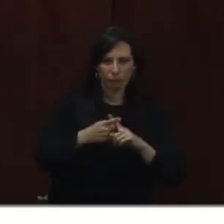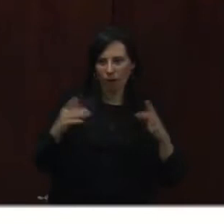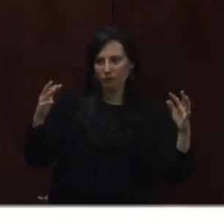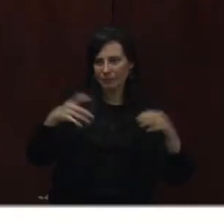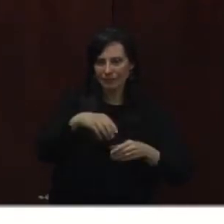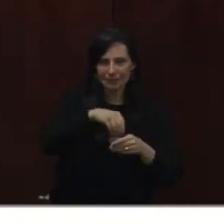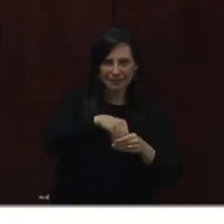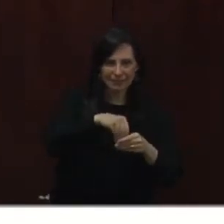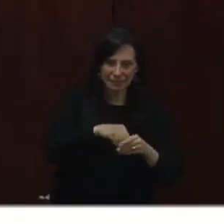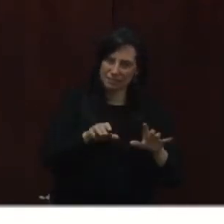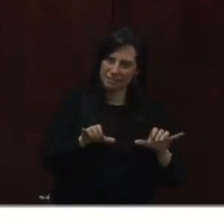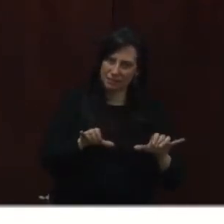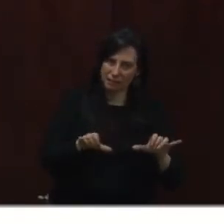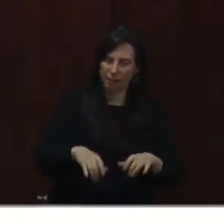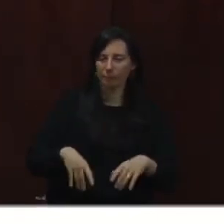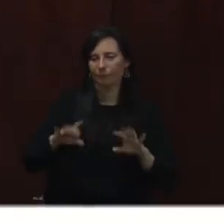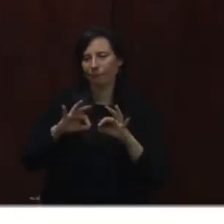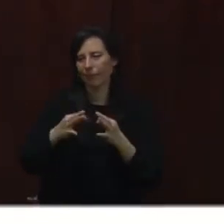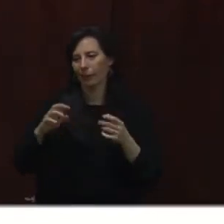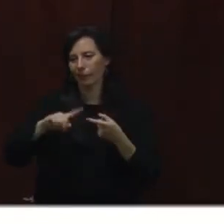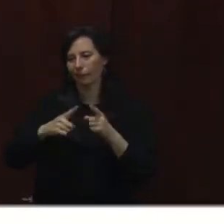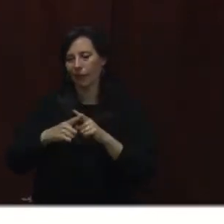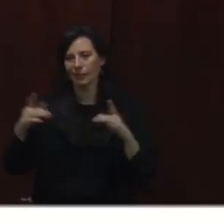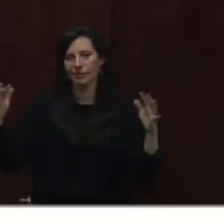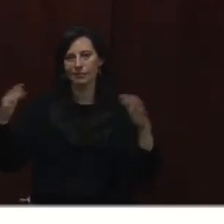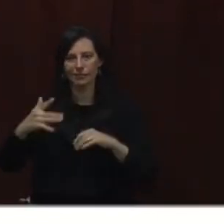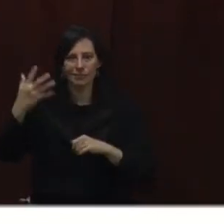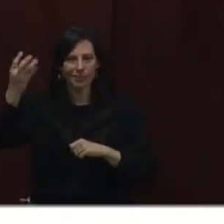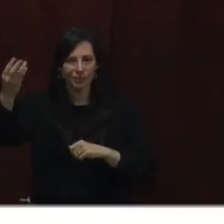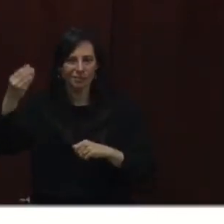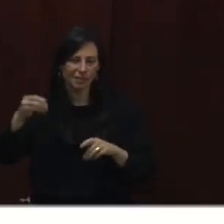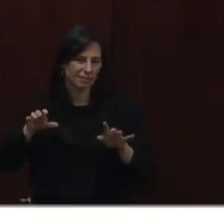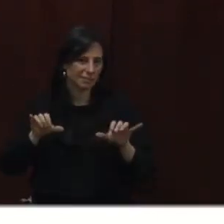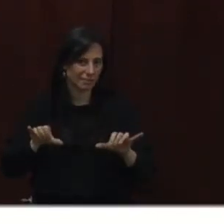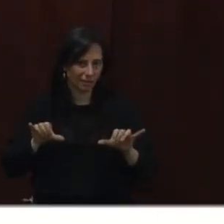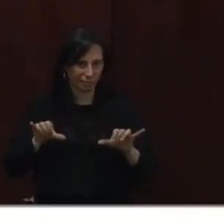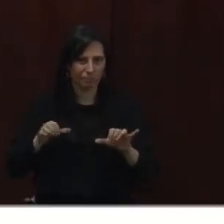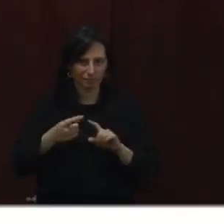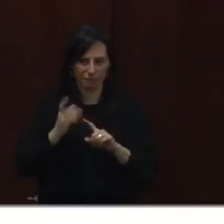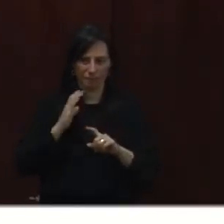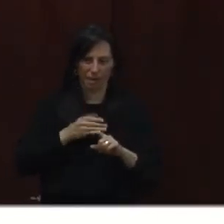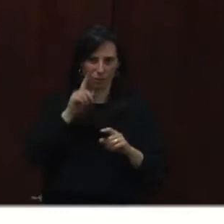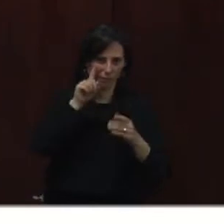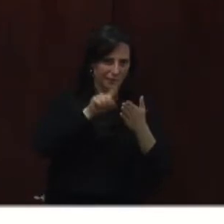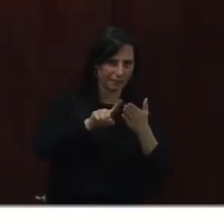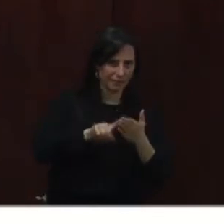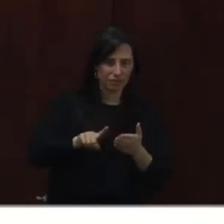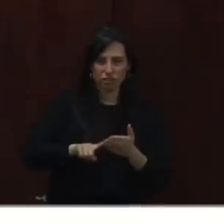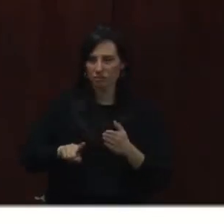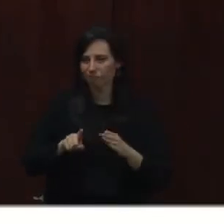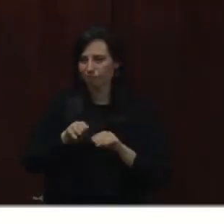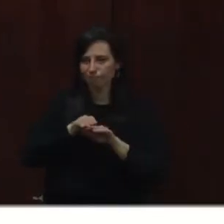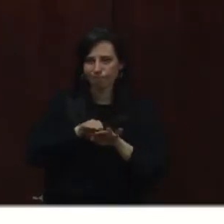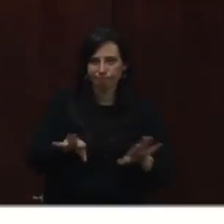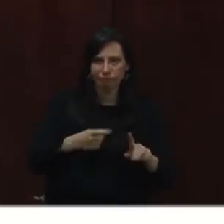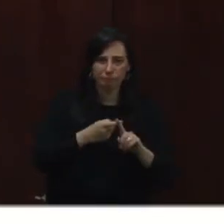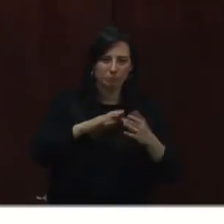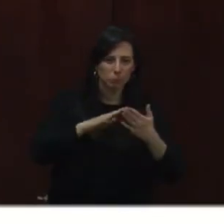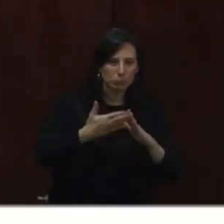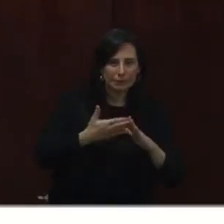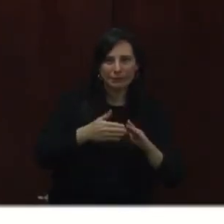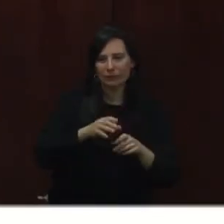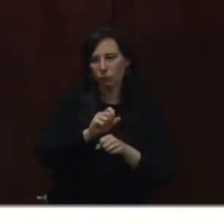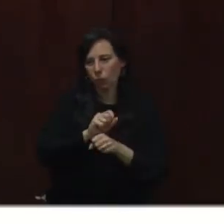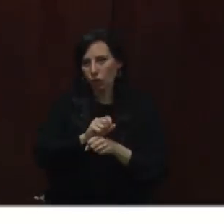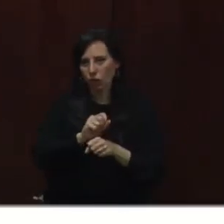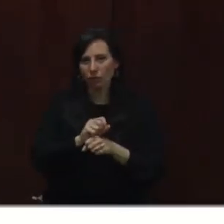the home, as in their investigations. Community sites and work sites. Cluster trends have not changed